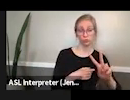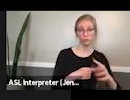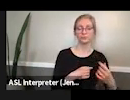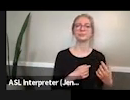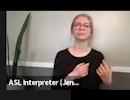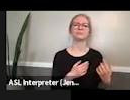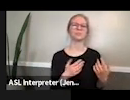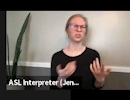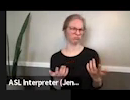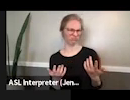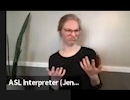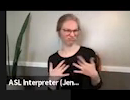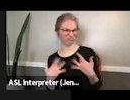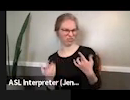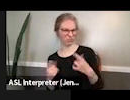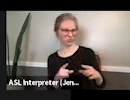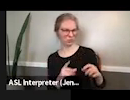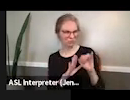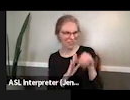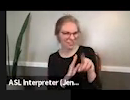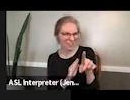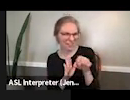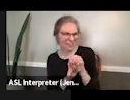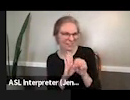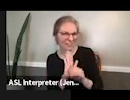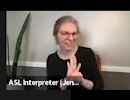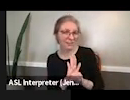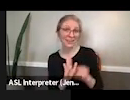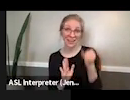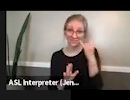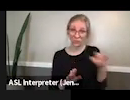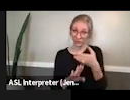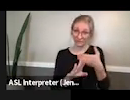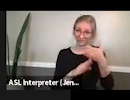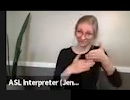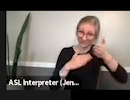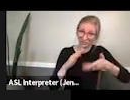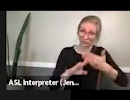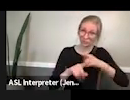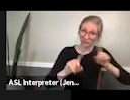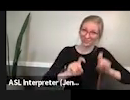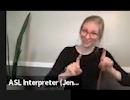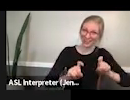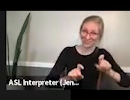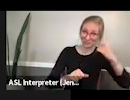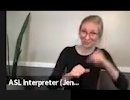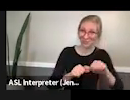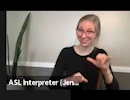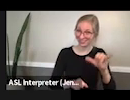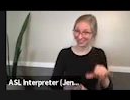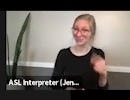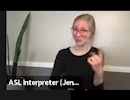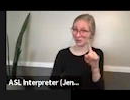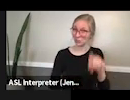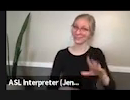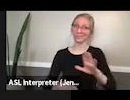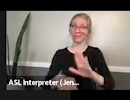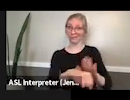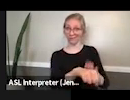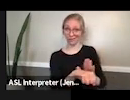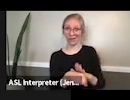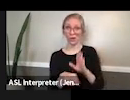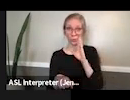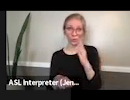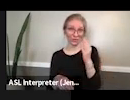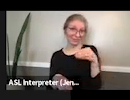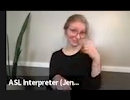of you who finished the pretest, that's one of the questions on the pretest, right? So heads up, we're going to give you the answer for the